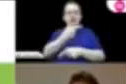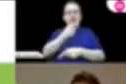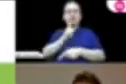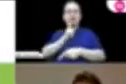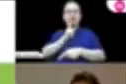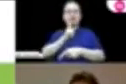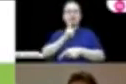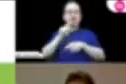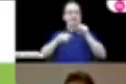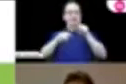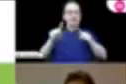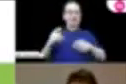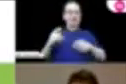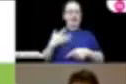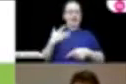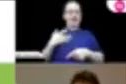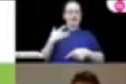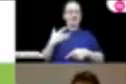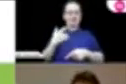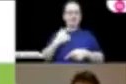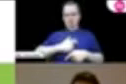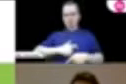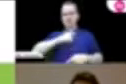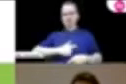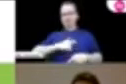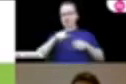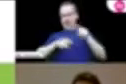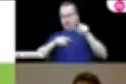will identify with historical figures in different ways.